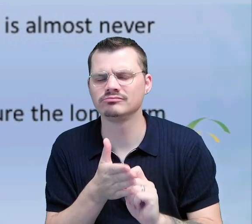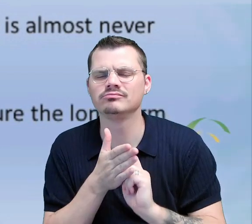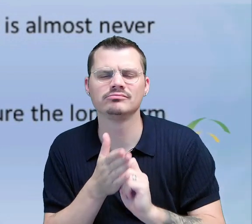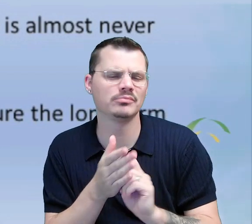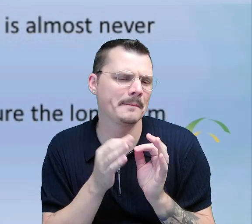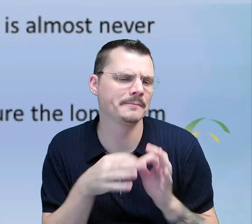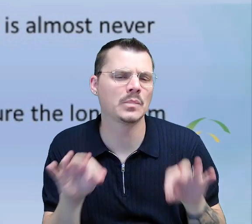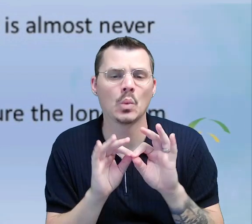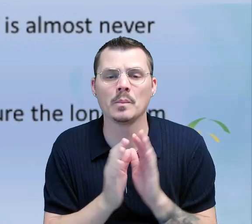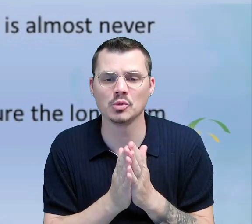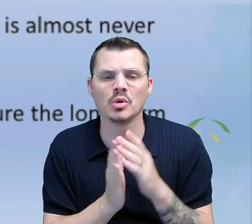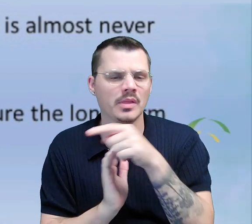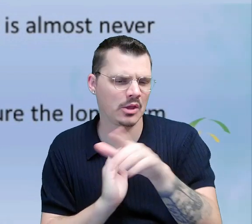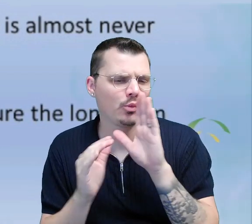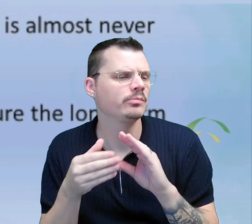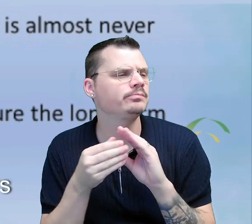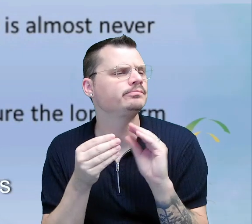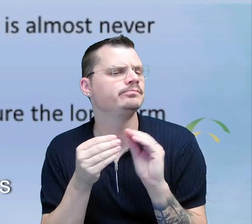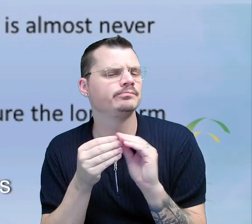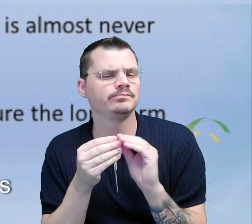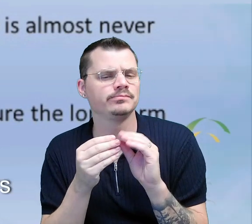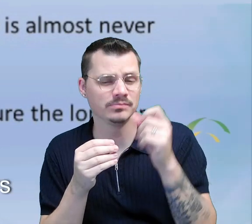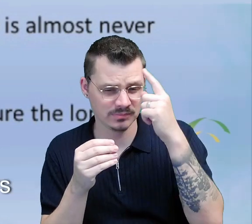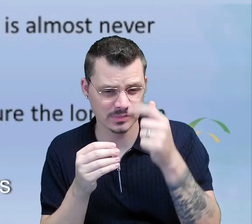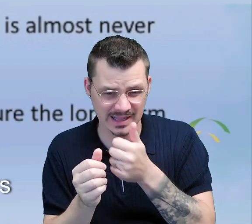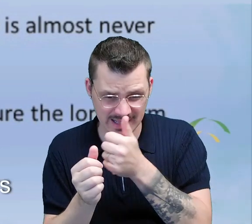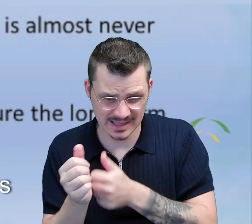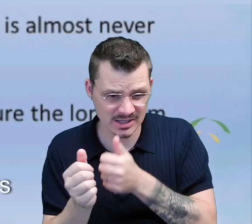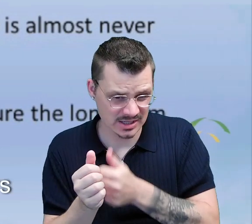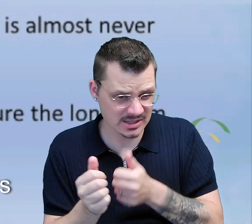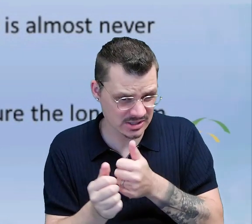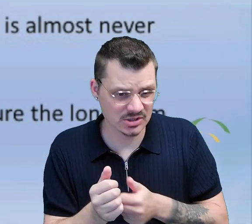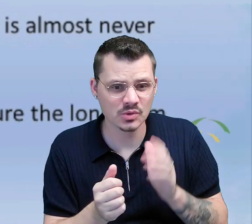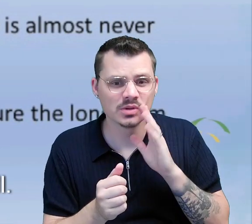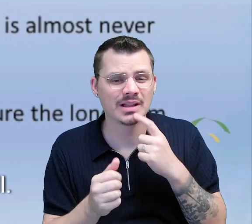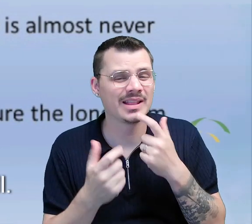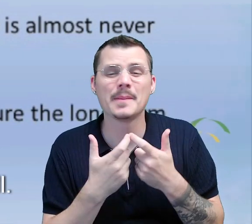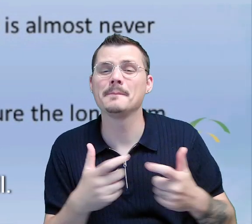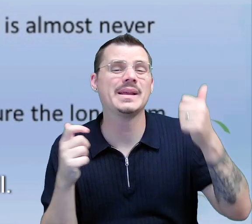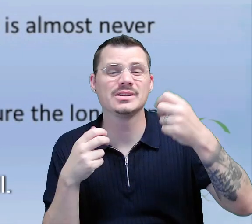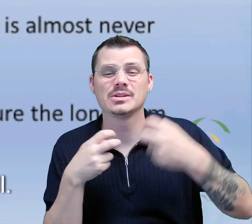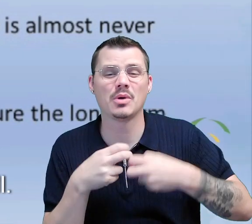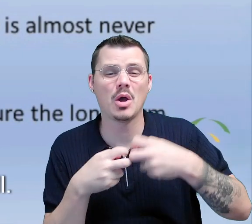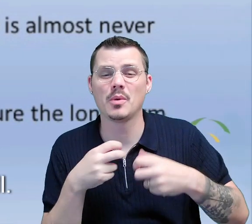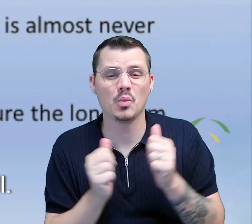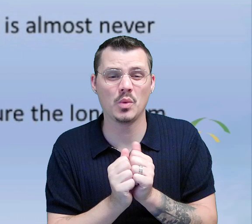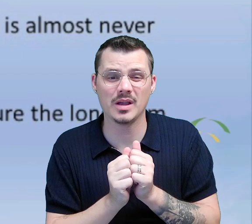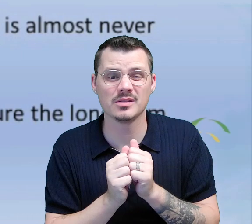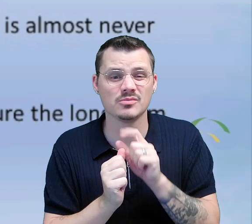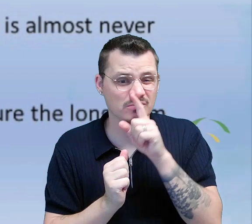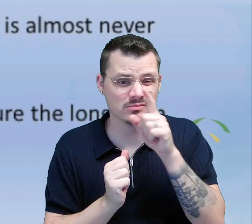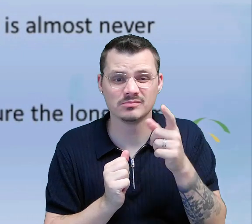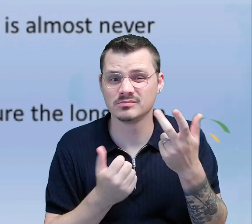important books say what they think. And almost every one of them says the biggest problem with almost all